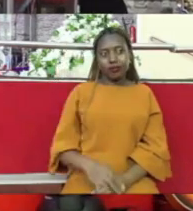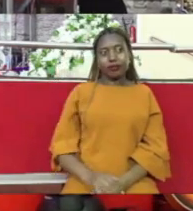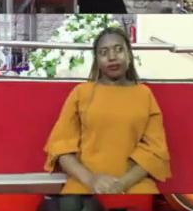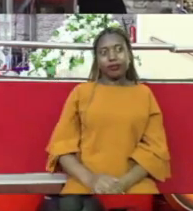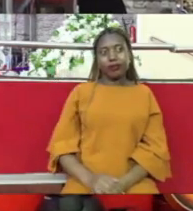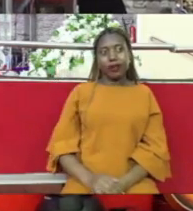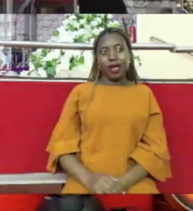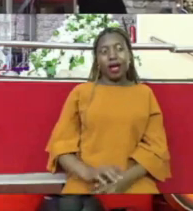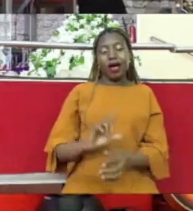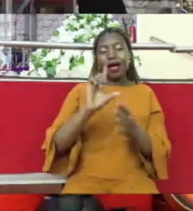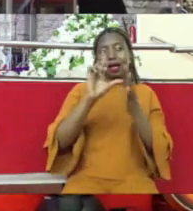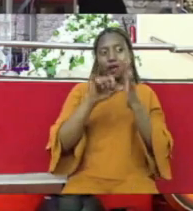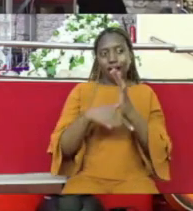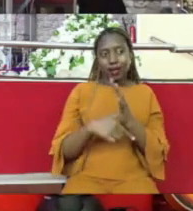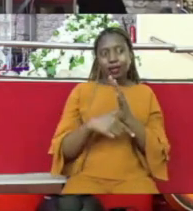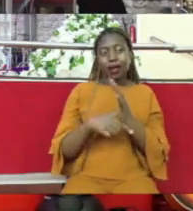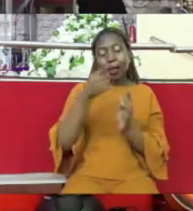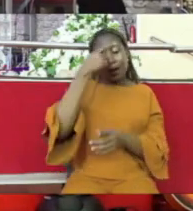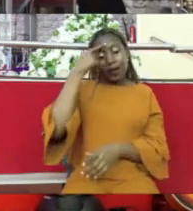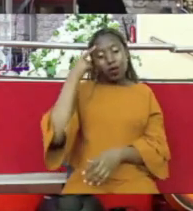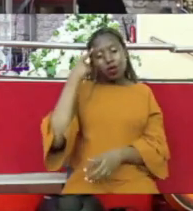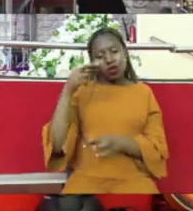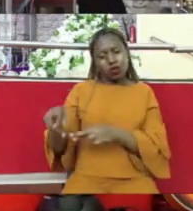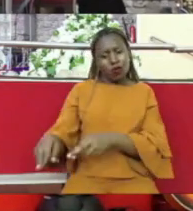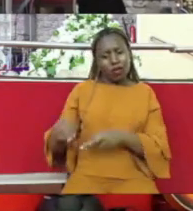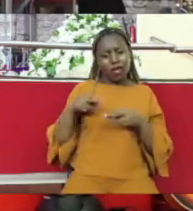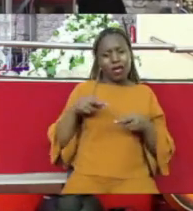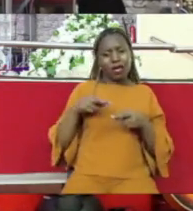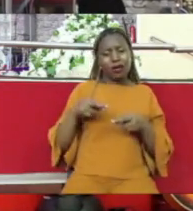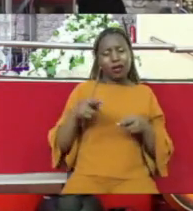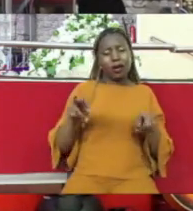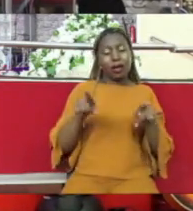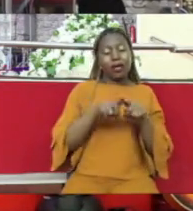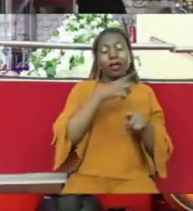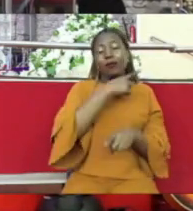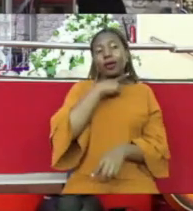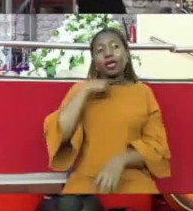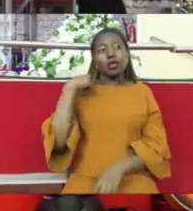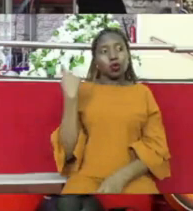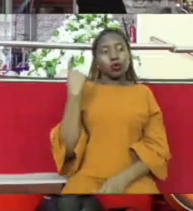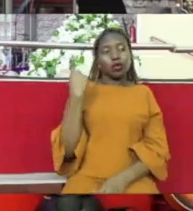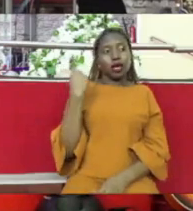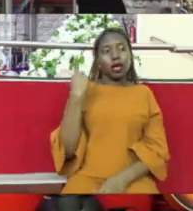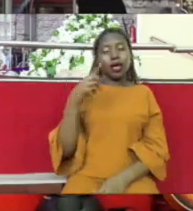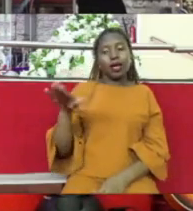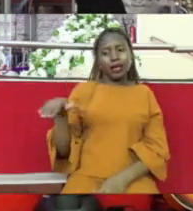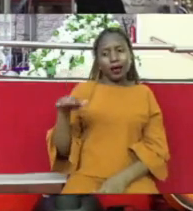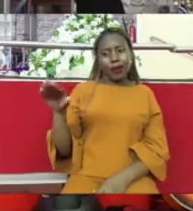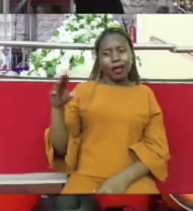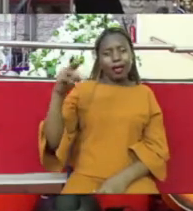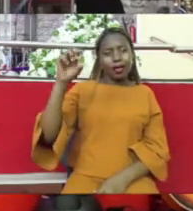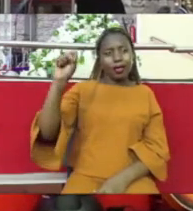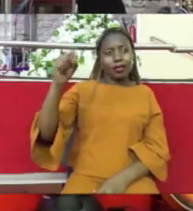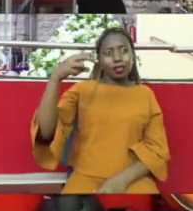because of that defilement and the slaughter, the place Sechem, which originally in Genesis chapter 12 had been a place